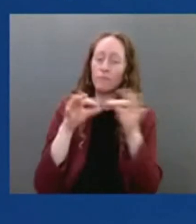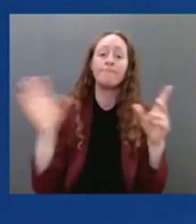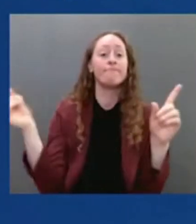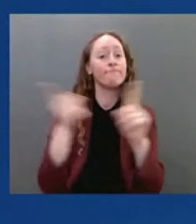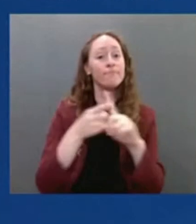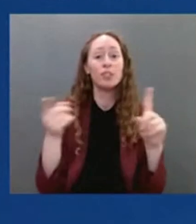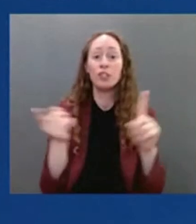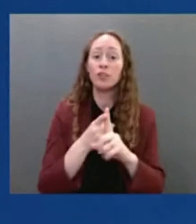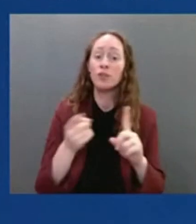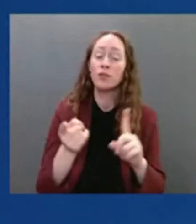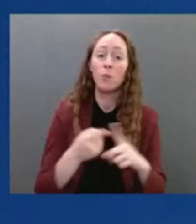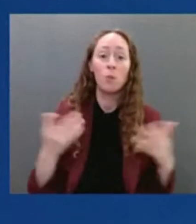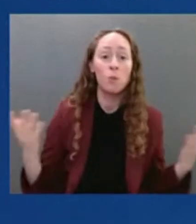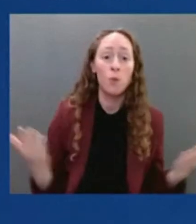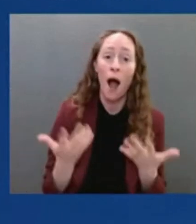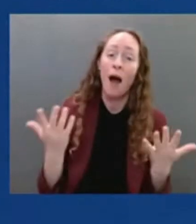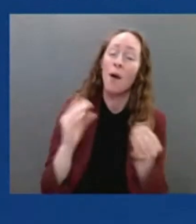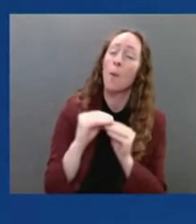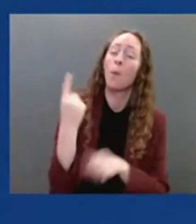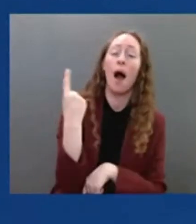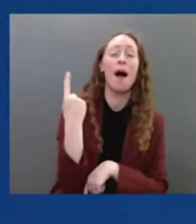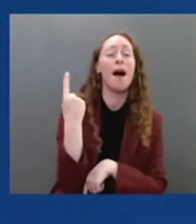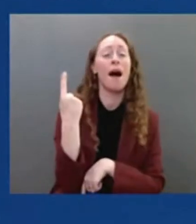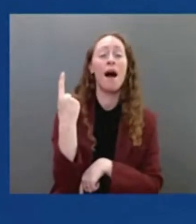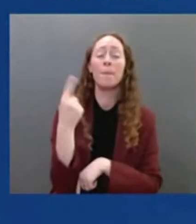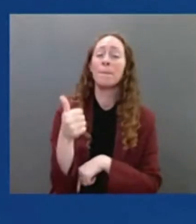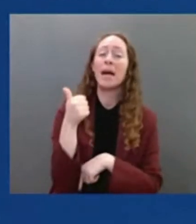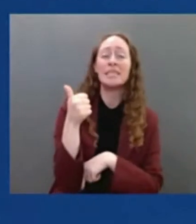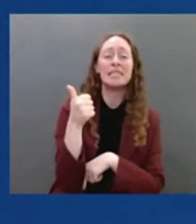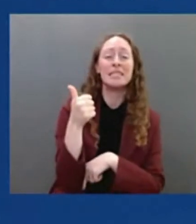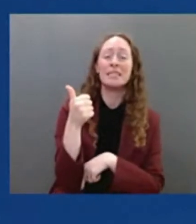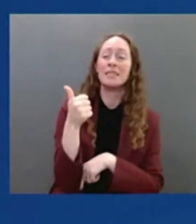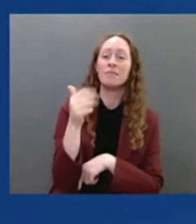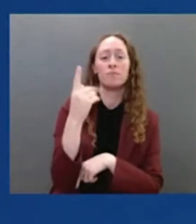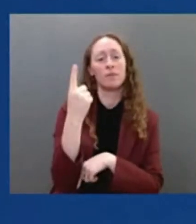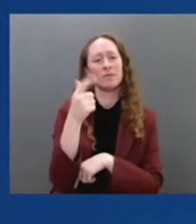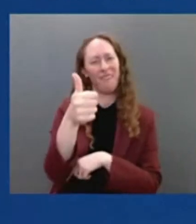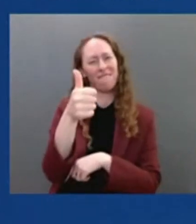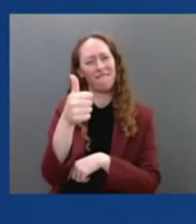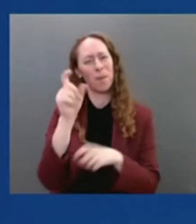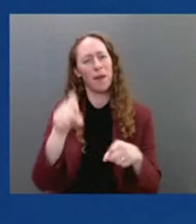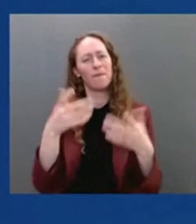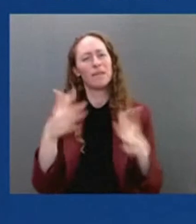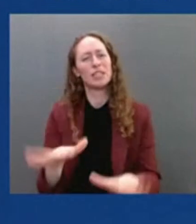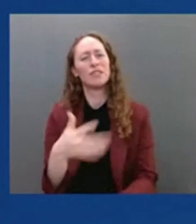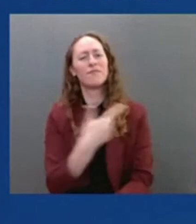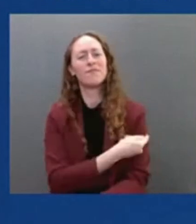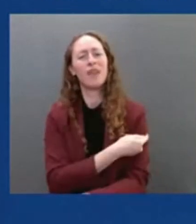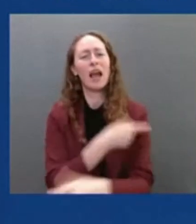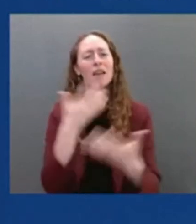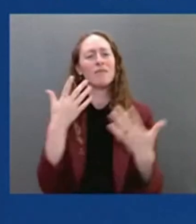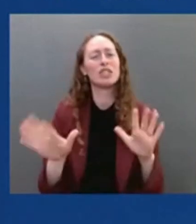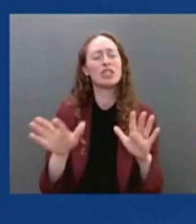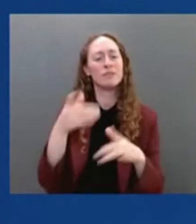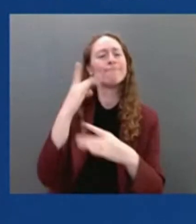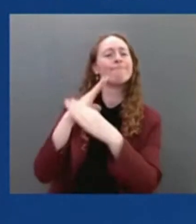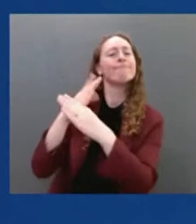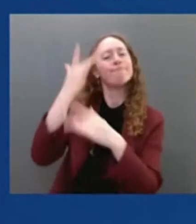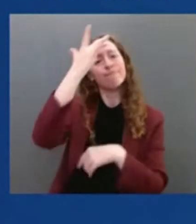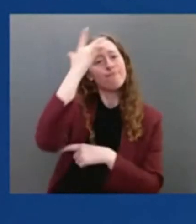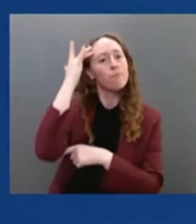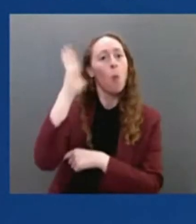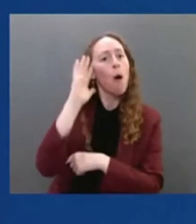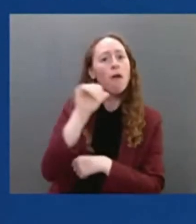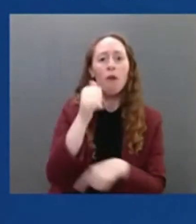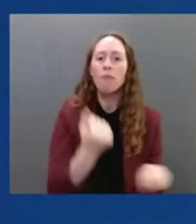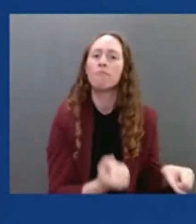to protect people against serious illness, hospitalizations, and death. And staying up to date is essential